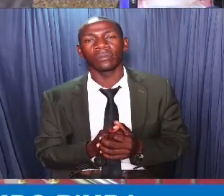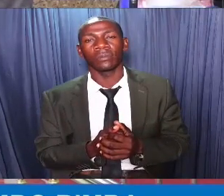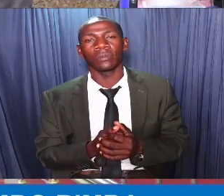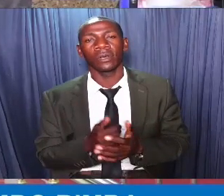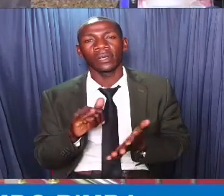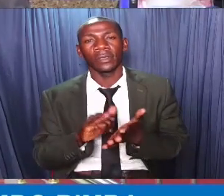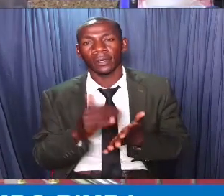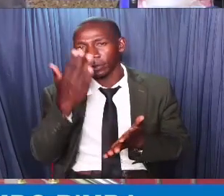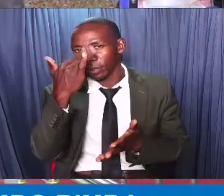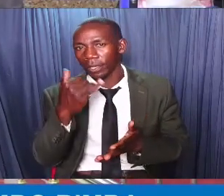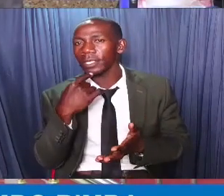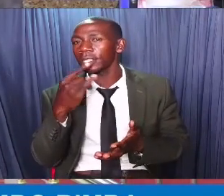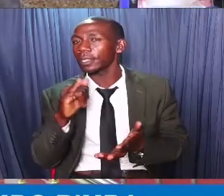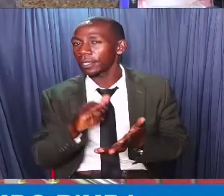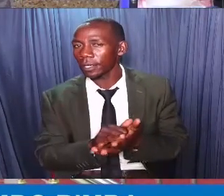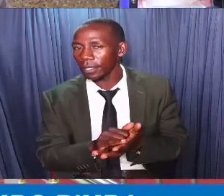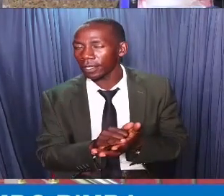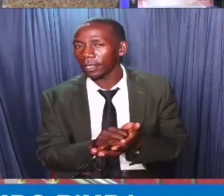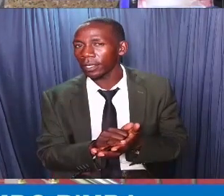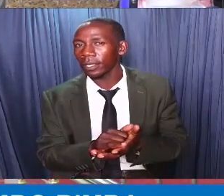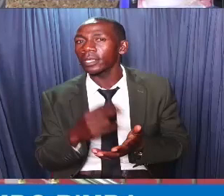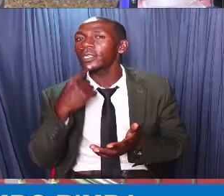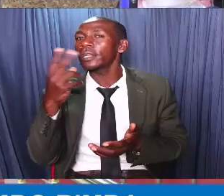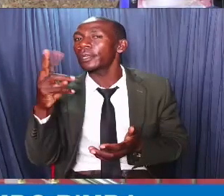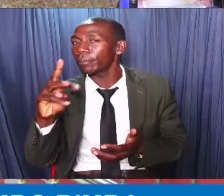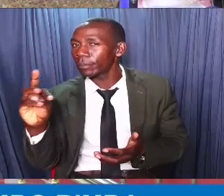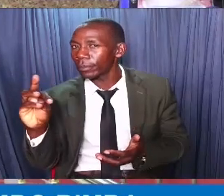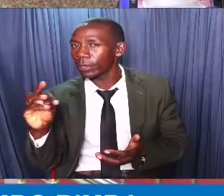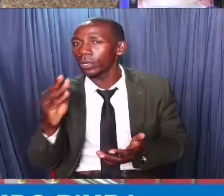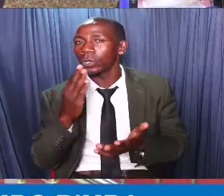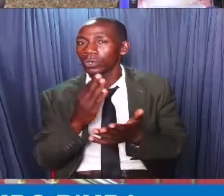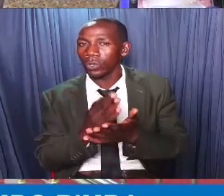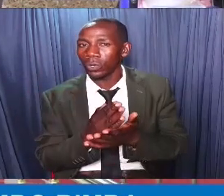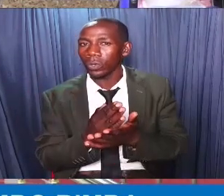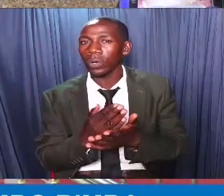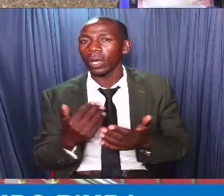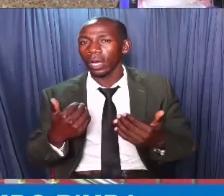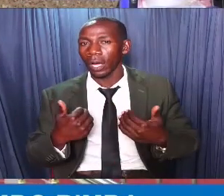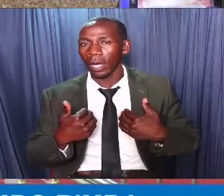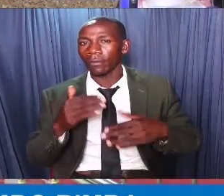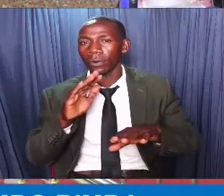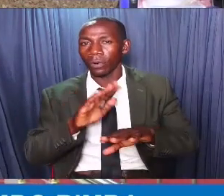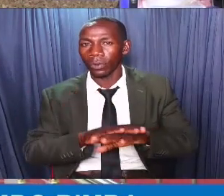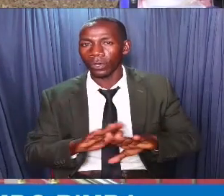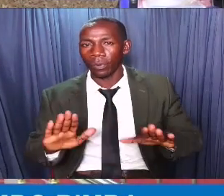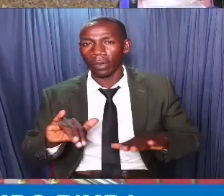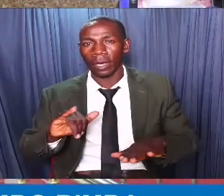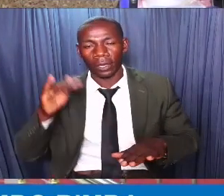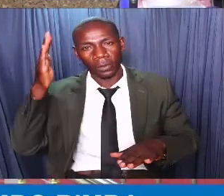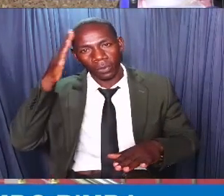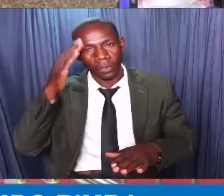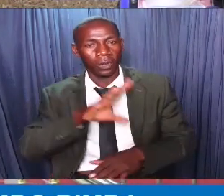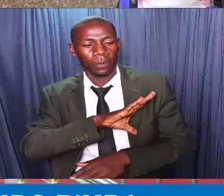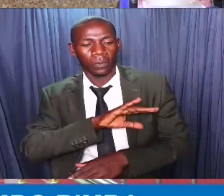Ndio, that's anasema, why he says, waambie, tell them, kweli walikuwa na matendo yao na yajua. Truly they had good works, I know. Subira